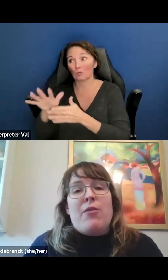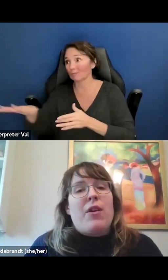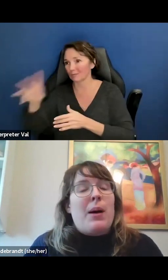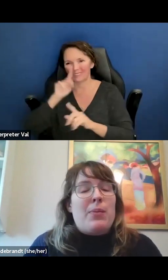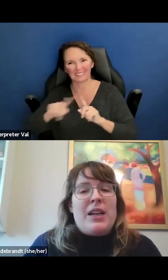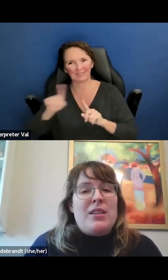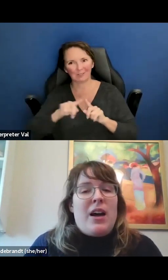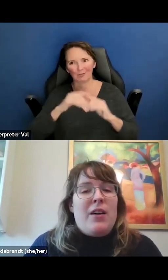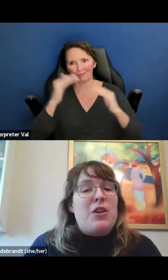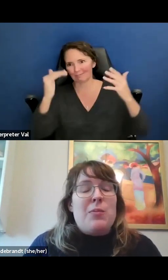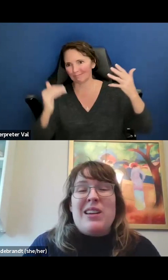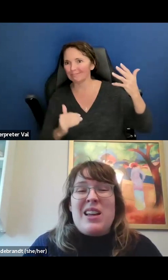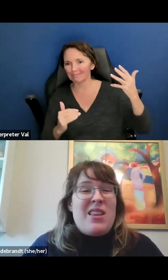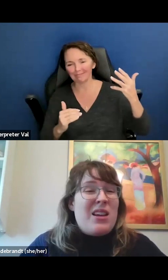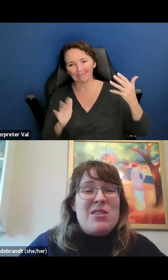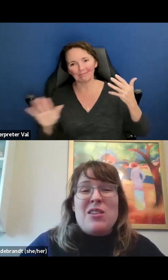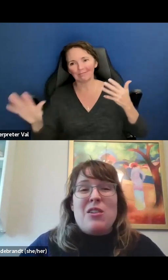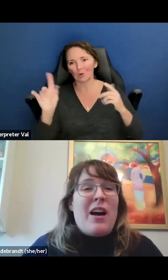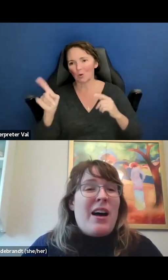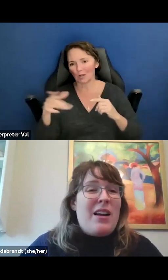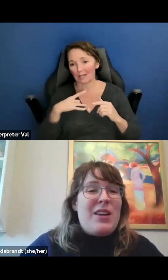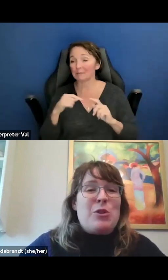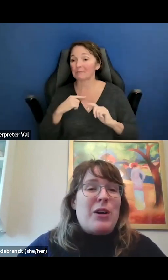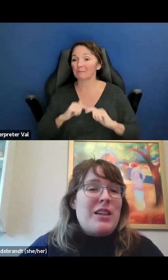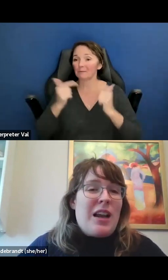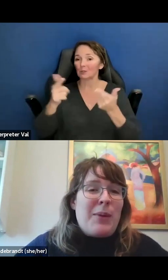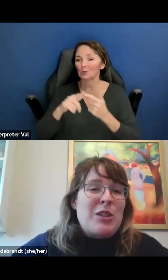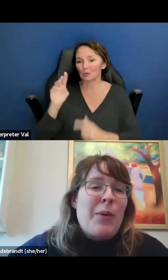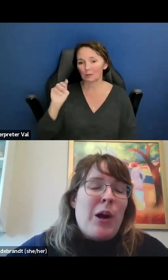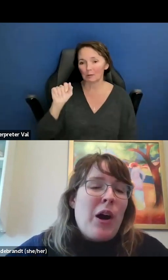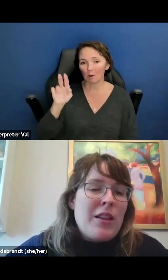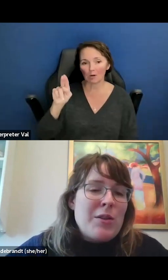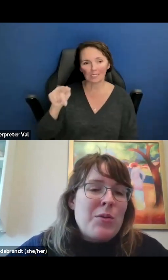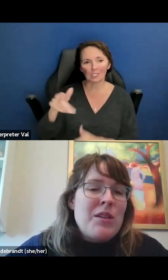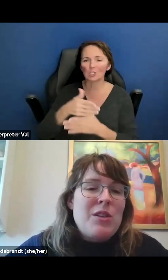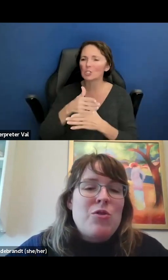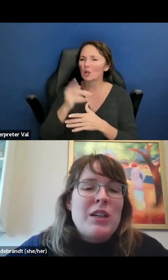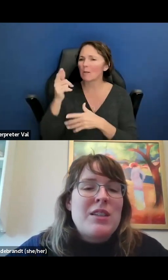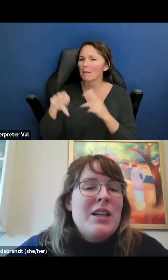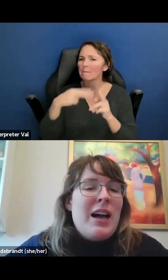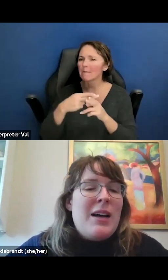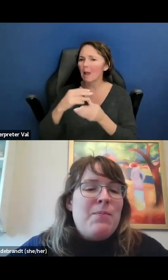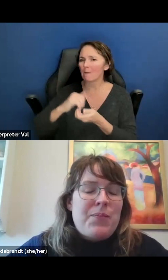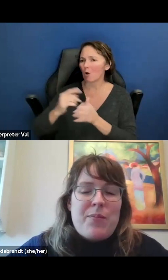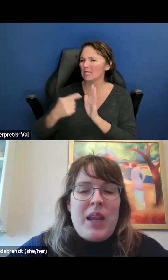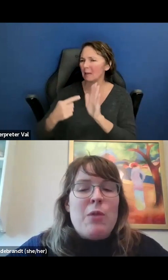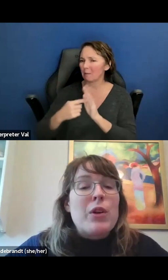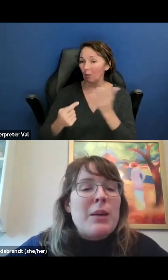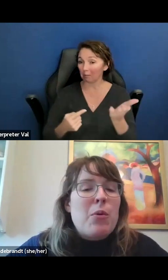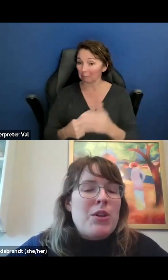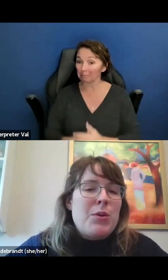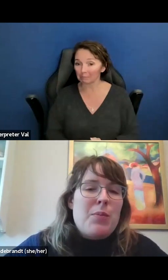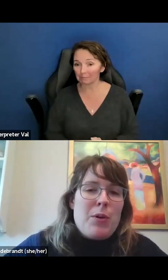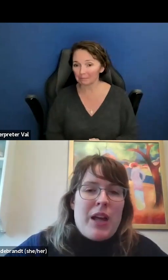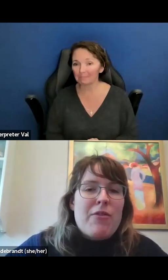that again from a place of humility, that there's a lot of intricate dynamics going on in the schools and districts. And